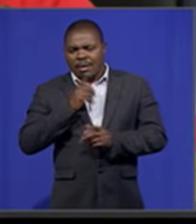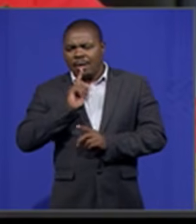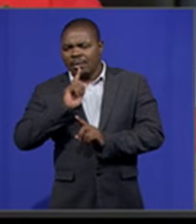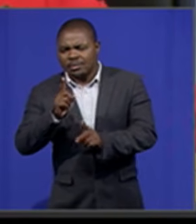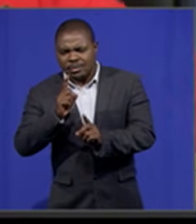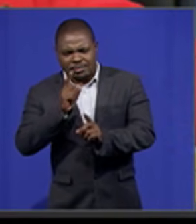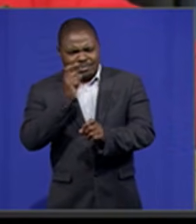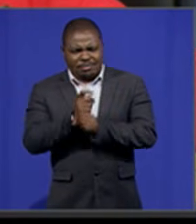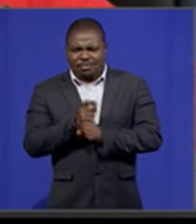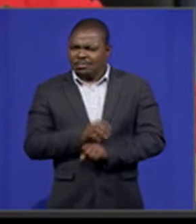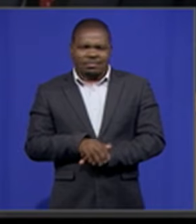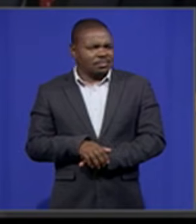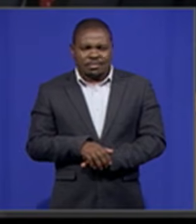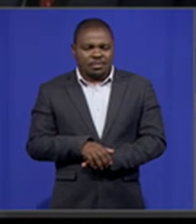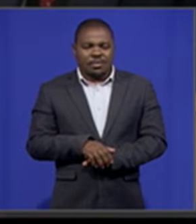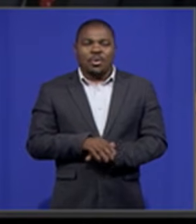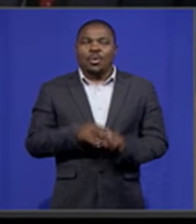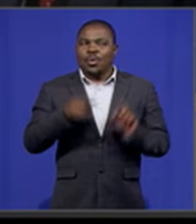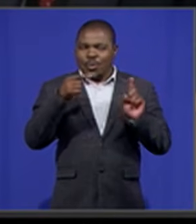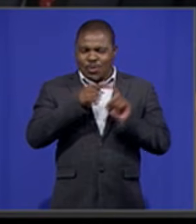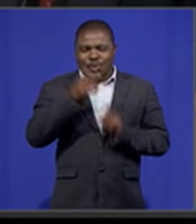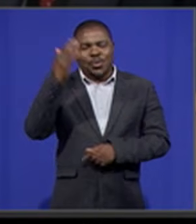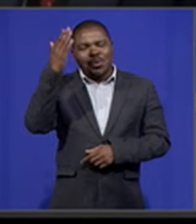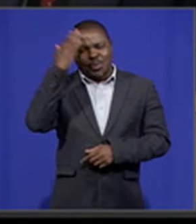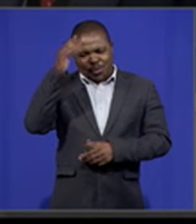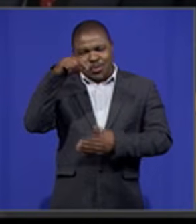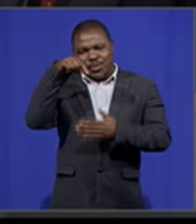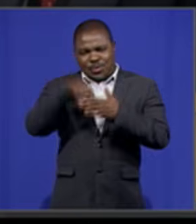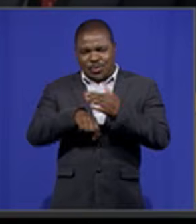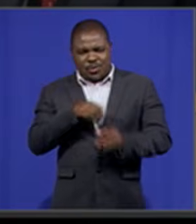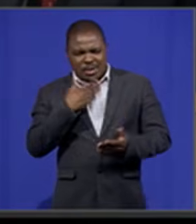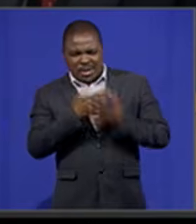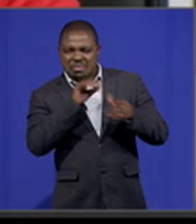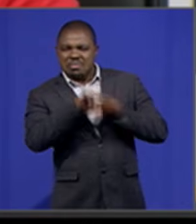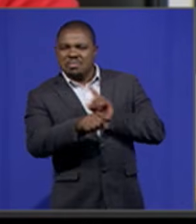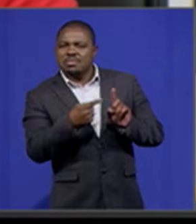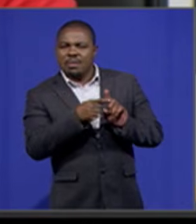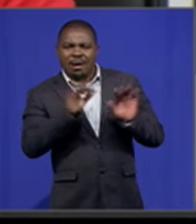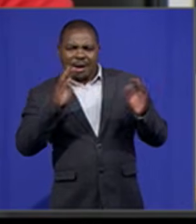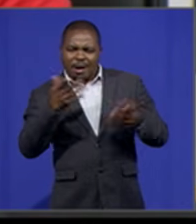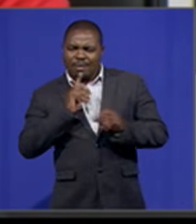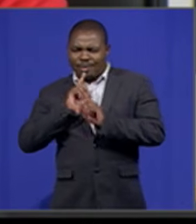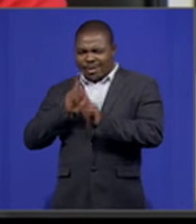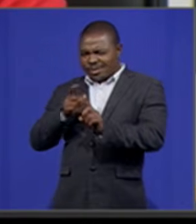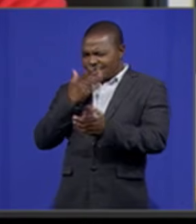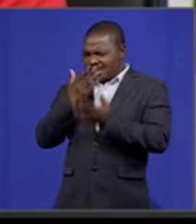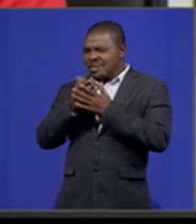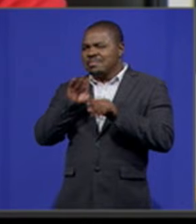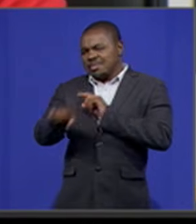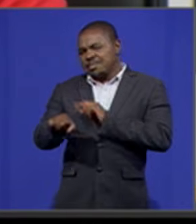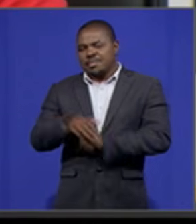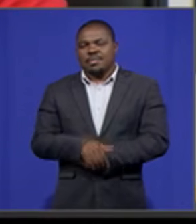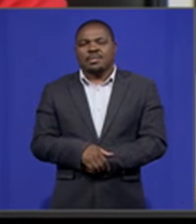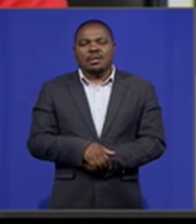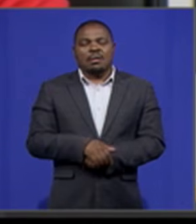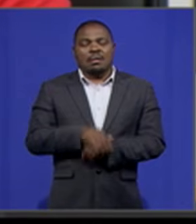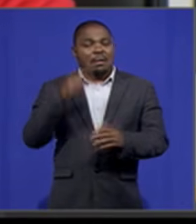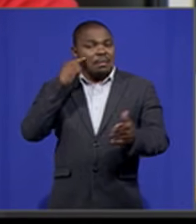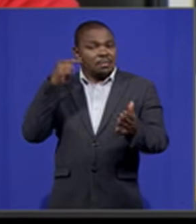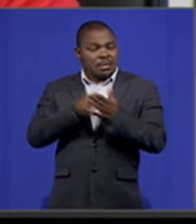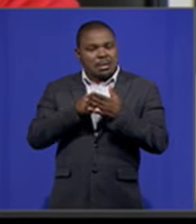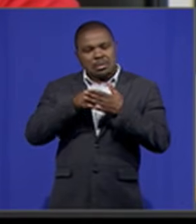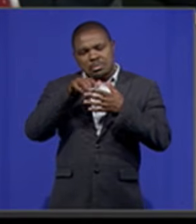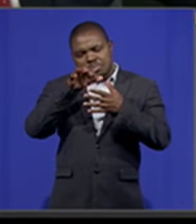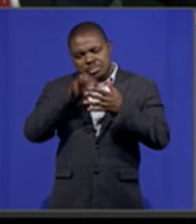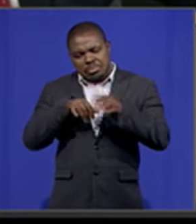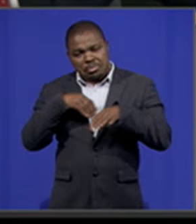dipotšišo. Mokgotsi o bonagala a tseba ka se bonagala ka tsela yeo a araba go dipotšišo ka gona ge bohlatse bo gatela pele